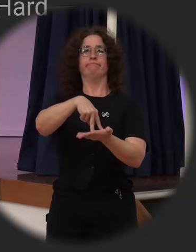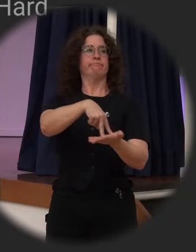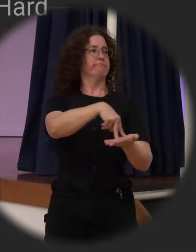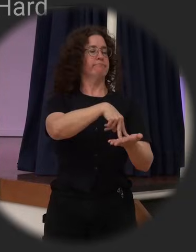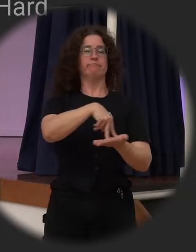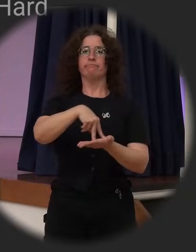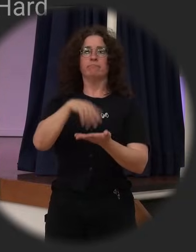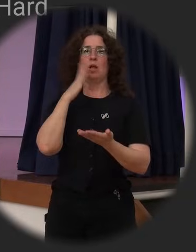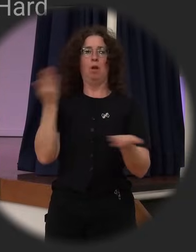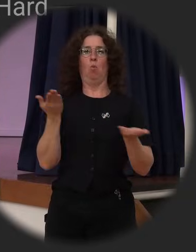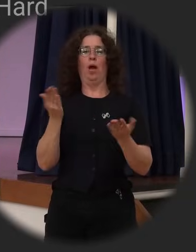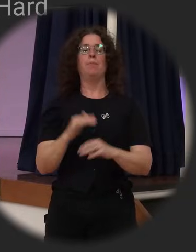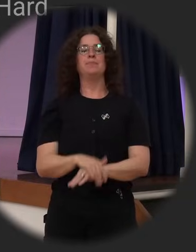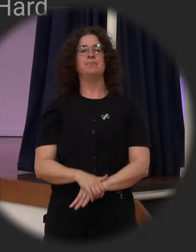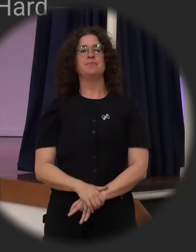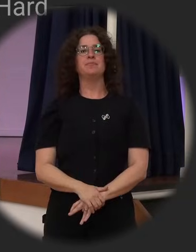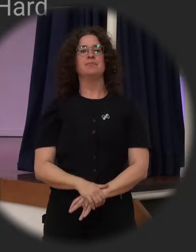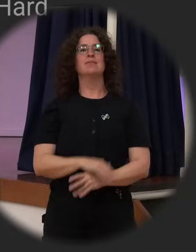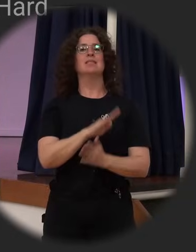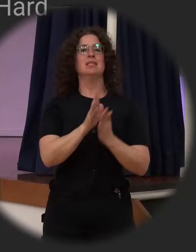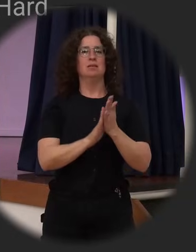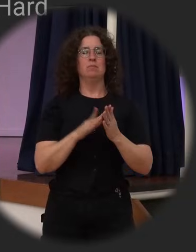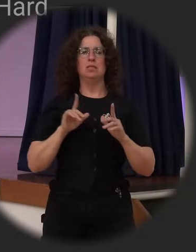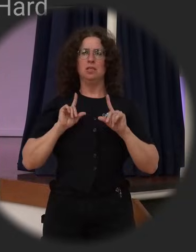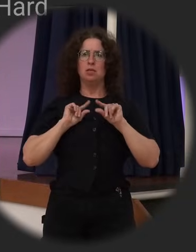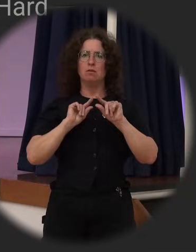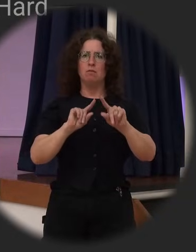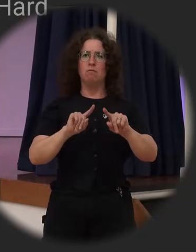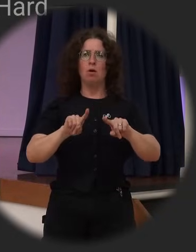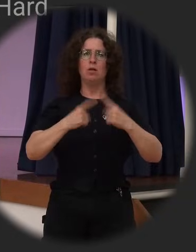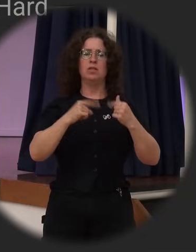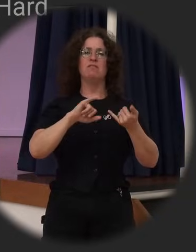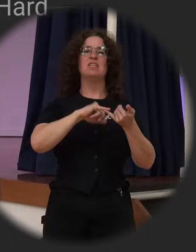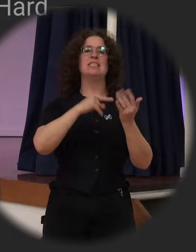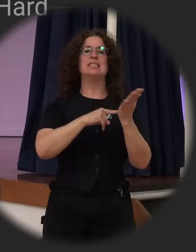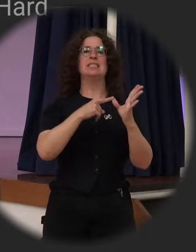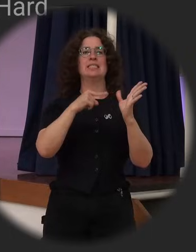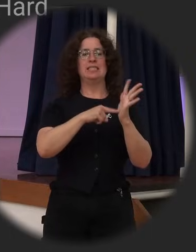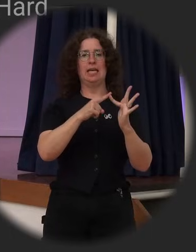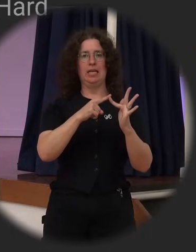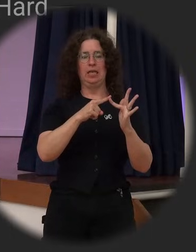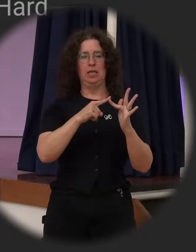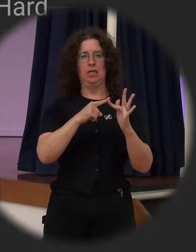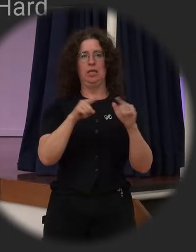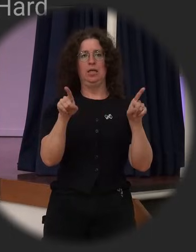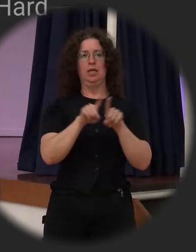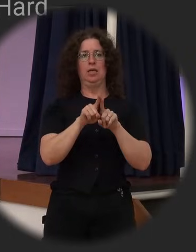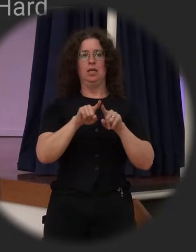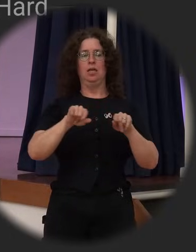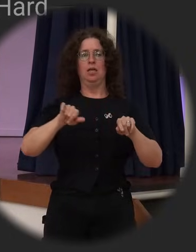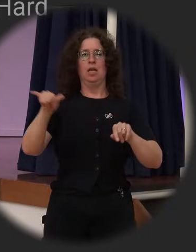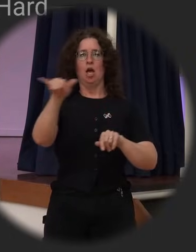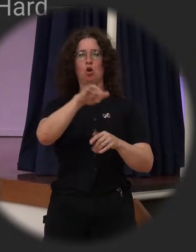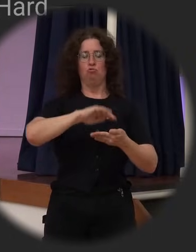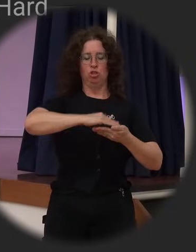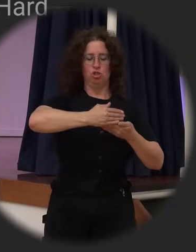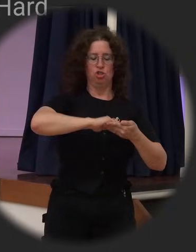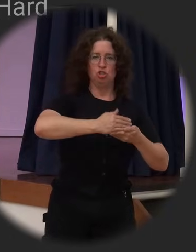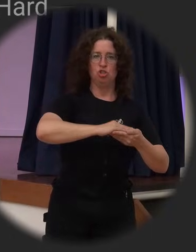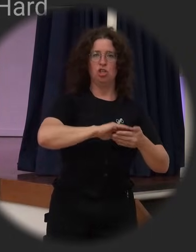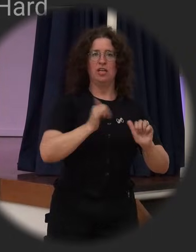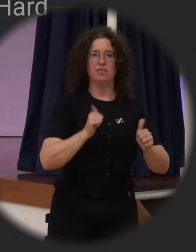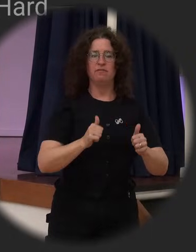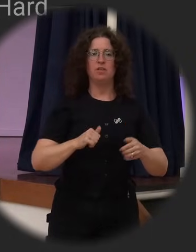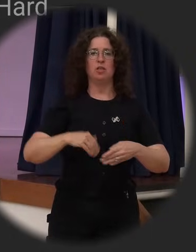and continue play. And this means that you need to track a lot of state about the world. Things like which chests you've looted, walls you've broken